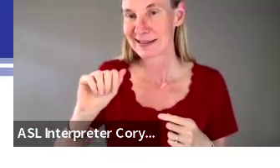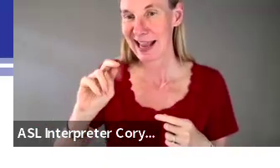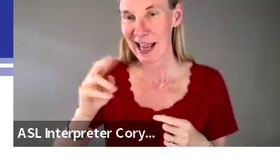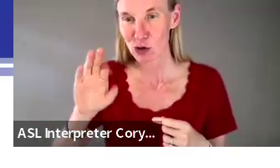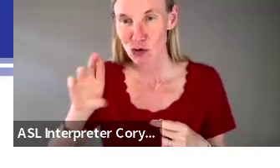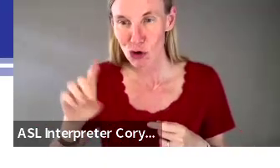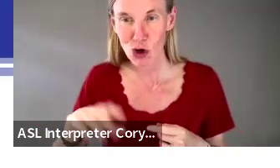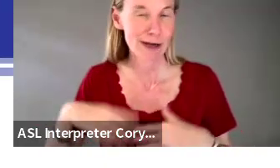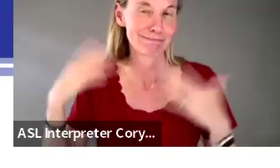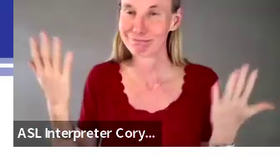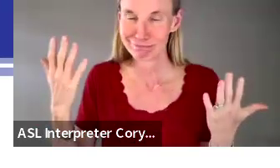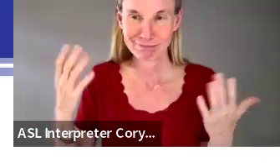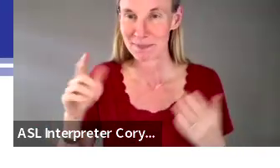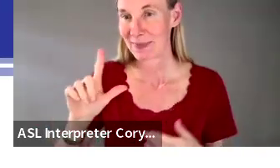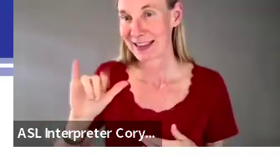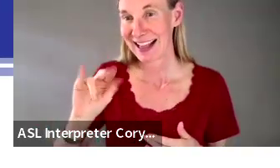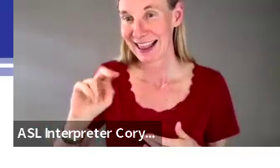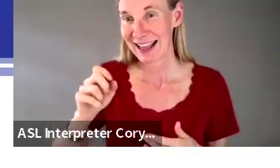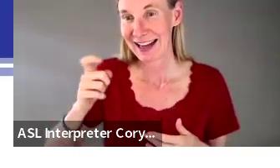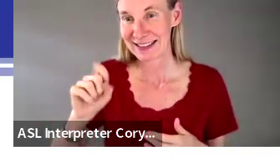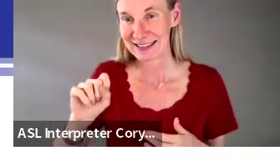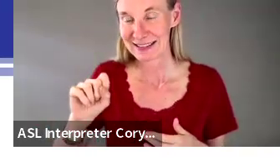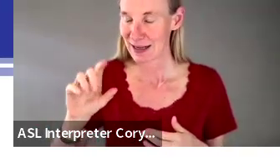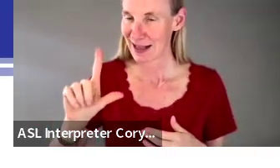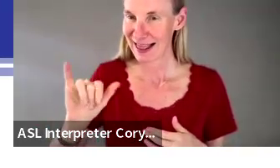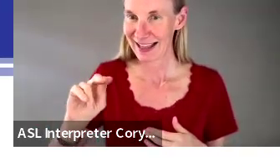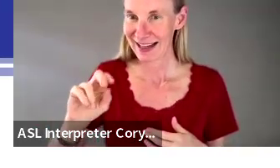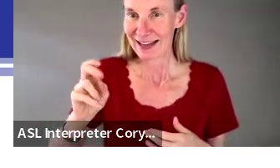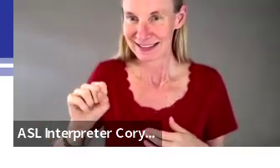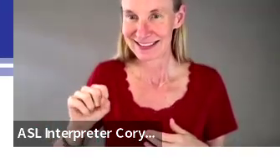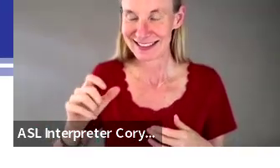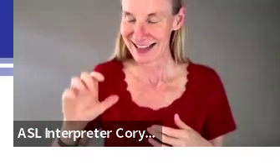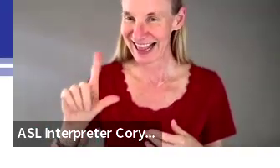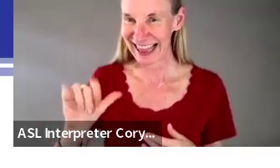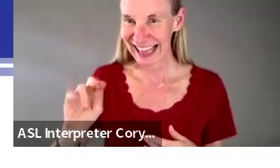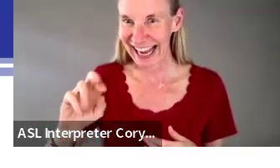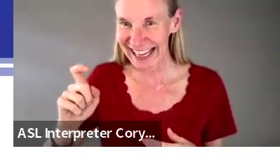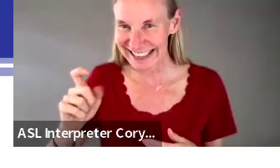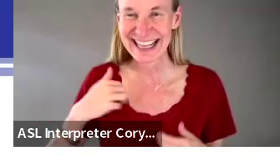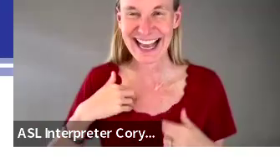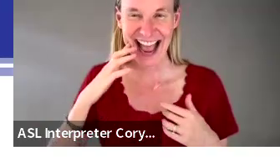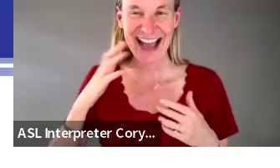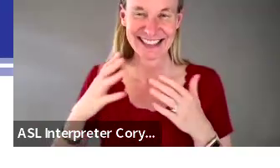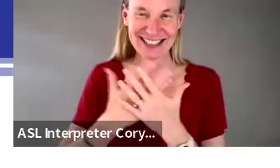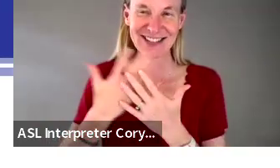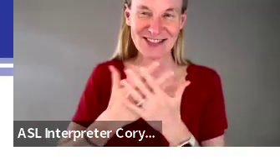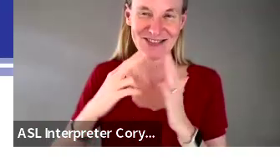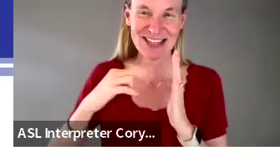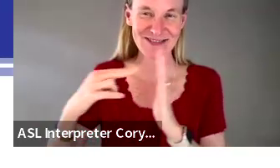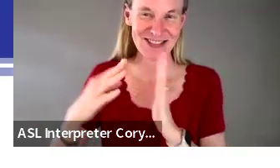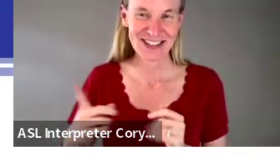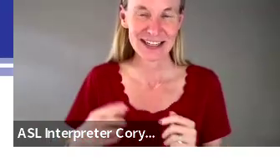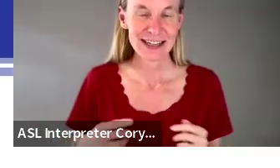Android, even Linux has a screen reader, for God's sake. So, look, even Chromebooks, right? Chromebox, right?